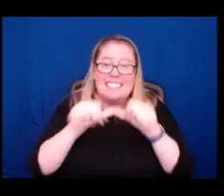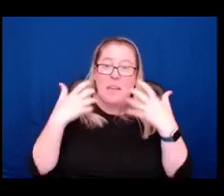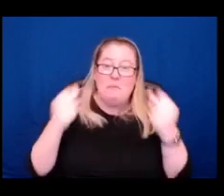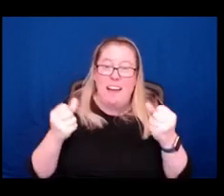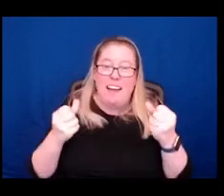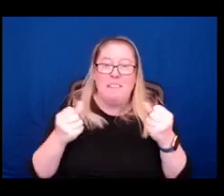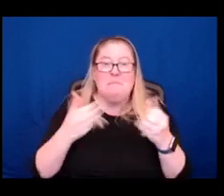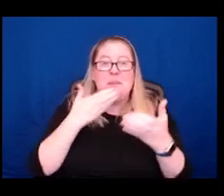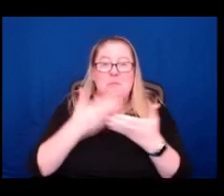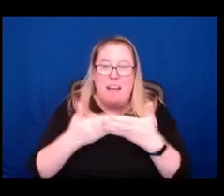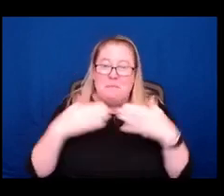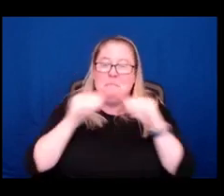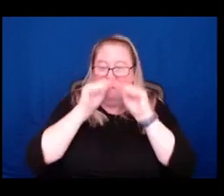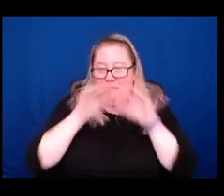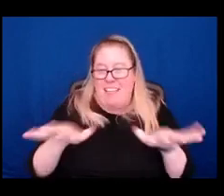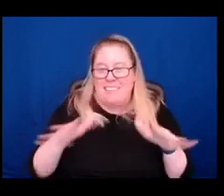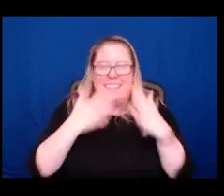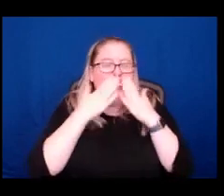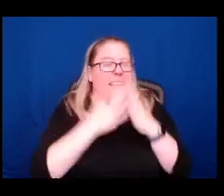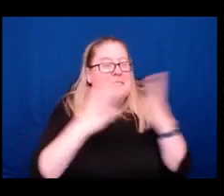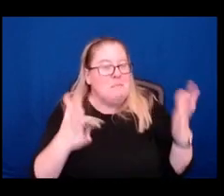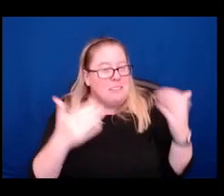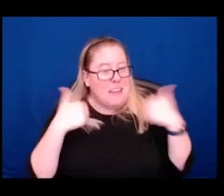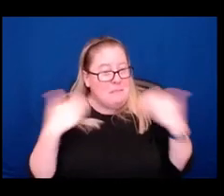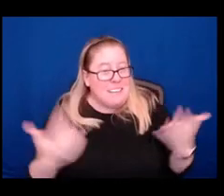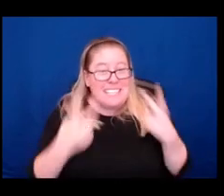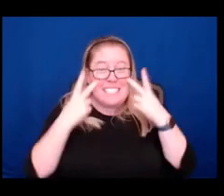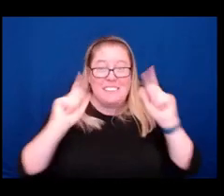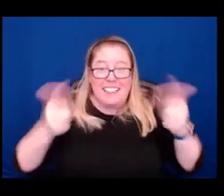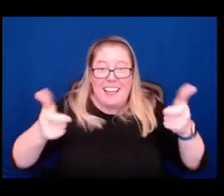Absolutely. Thank you so much for having me. See you guys.